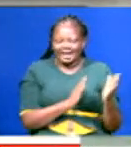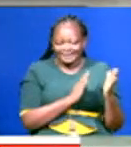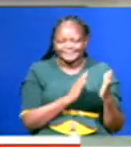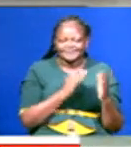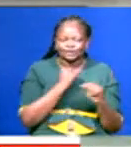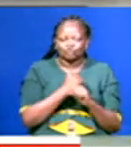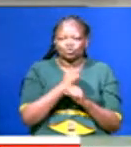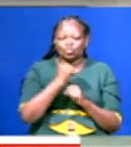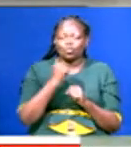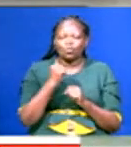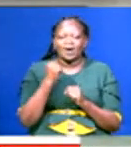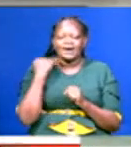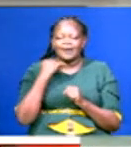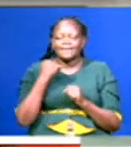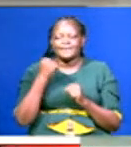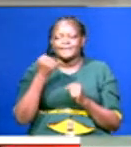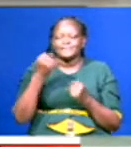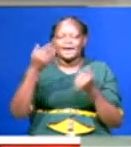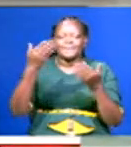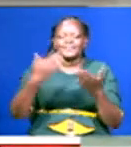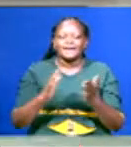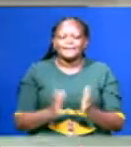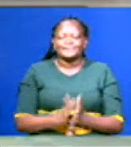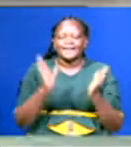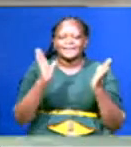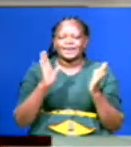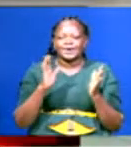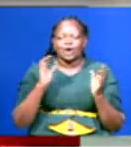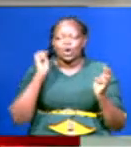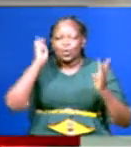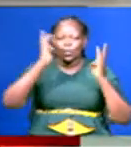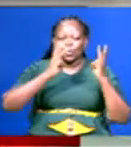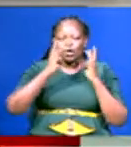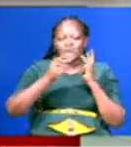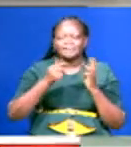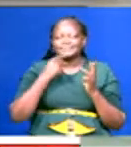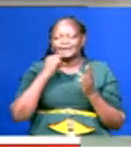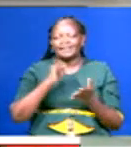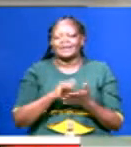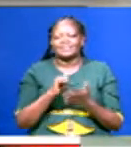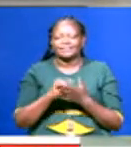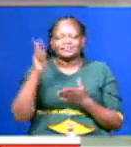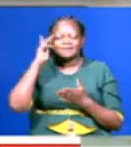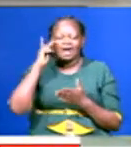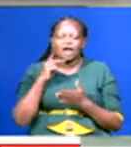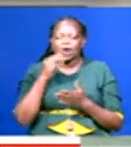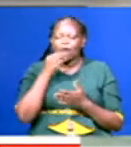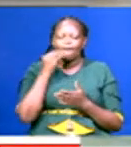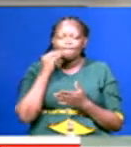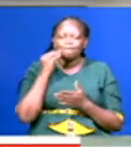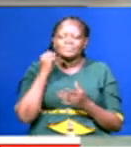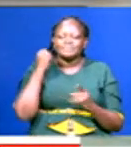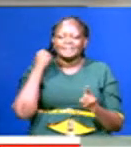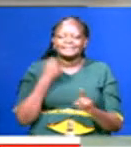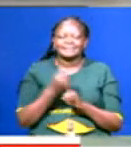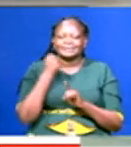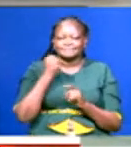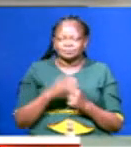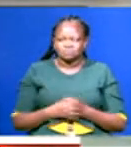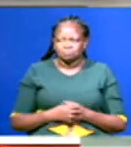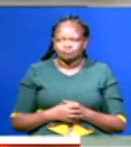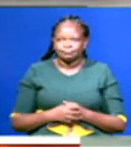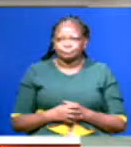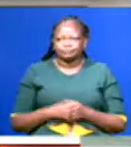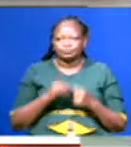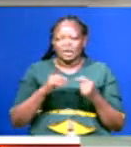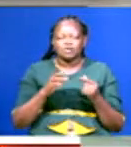cause public panic over the purported raid at his current home on the 8th of February 2023. Matiang'i, who was accompanied by a